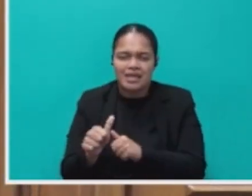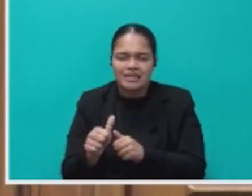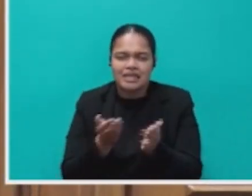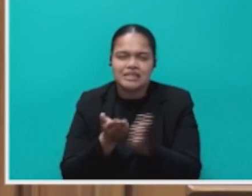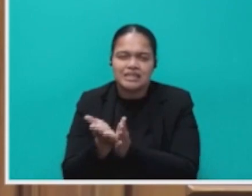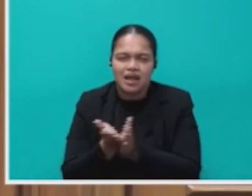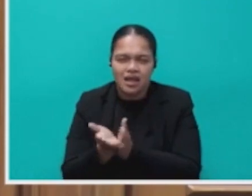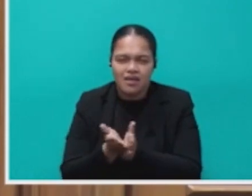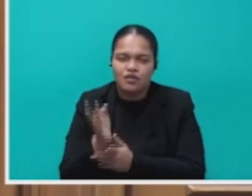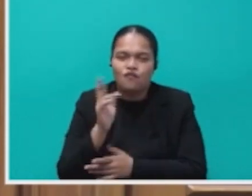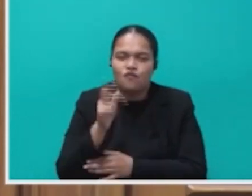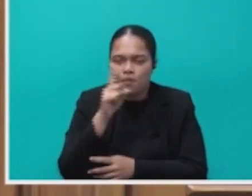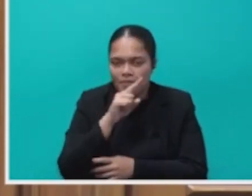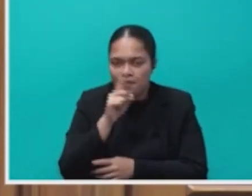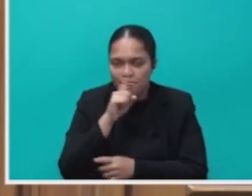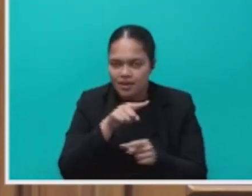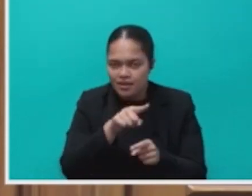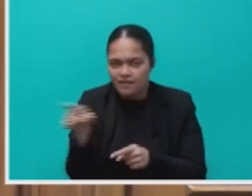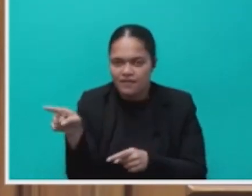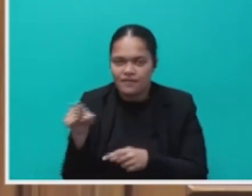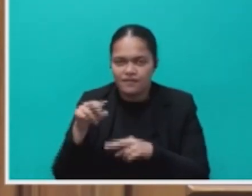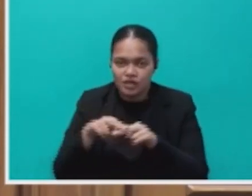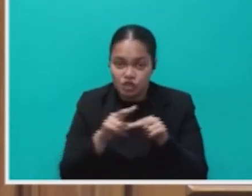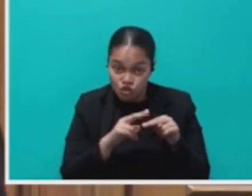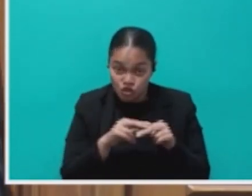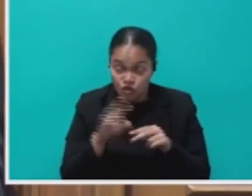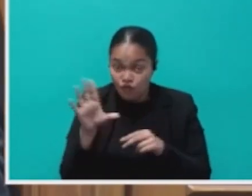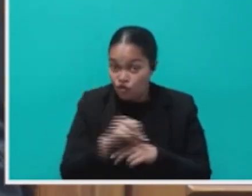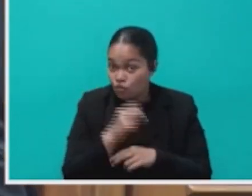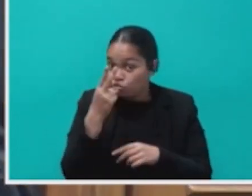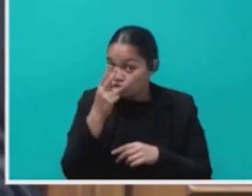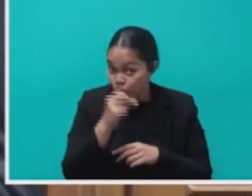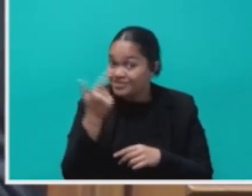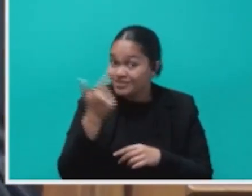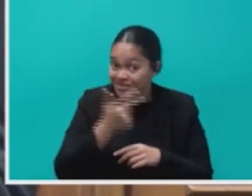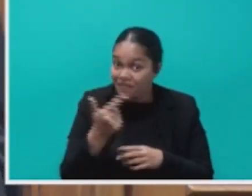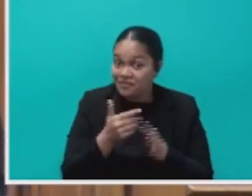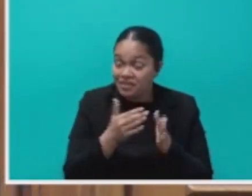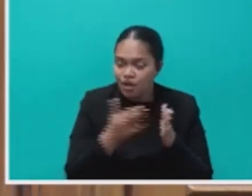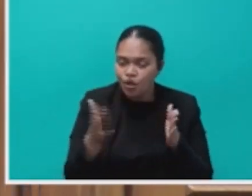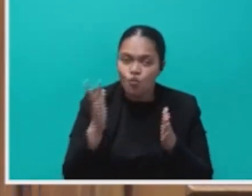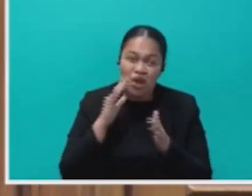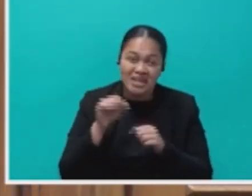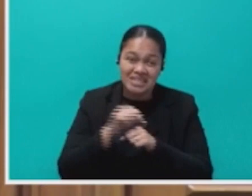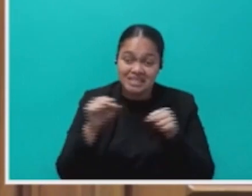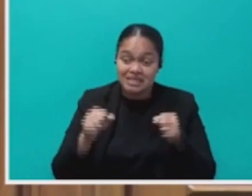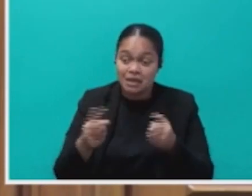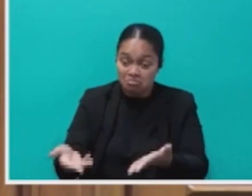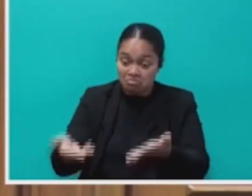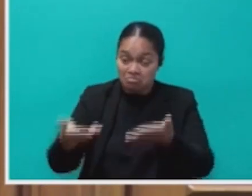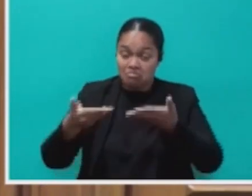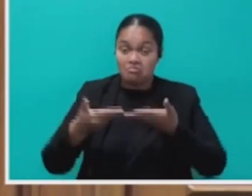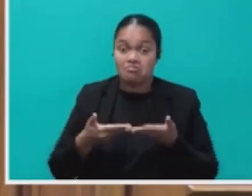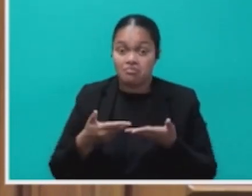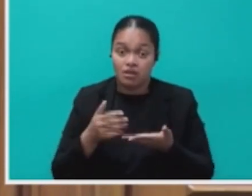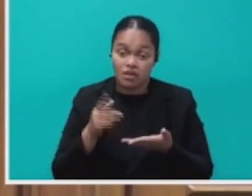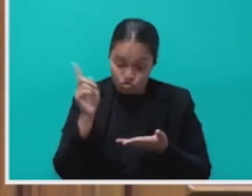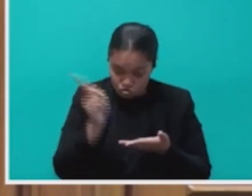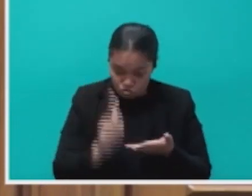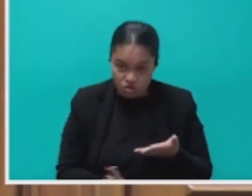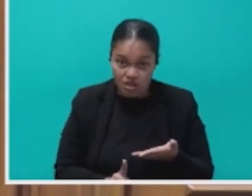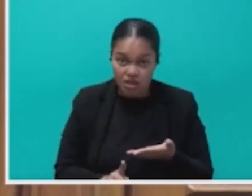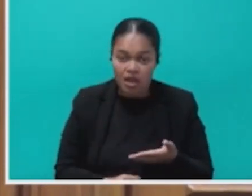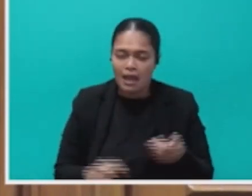services for the people of Fiji. From 2017, when the system came to being, until to date,